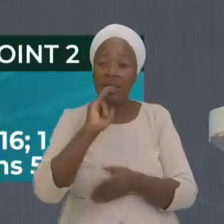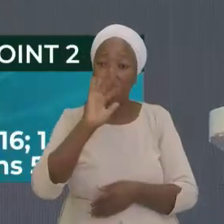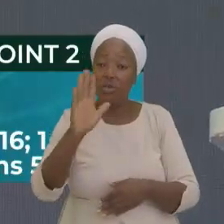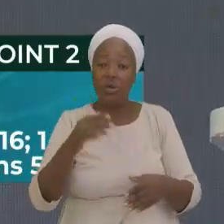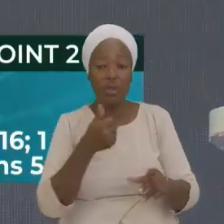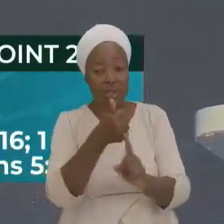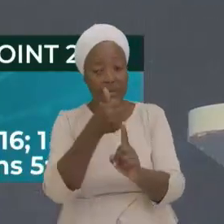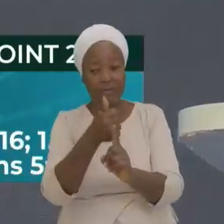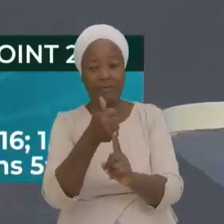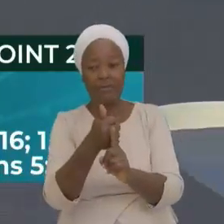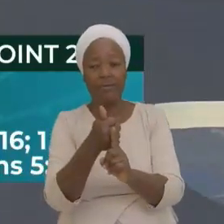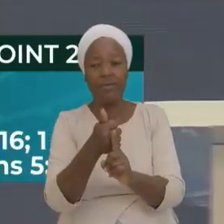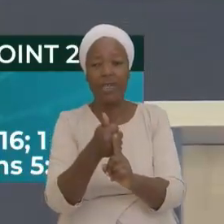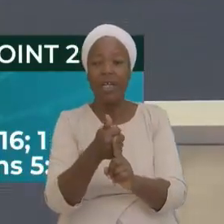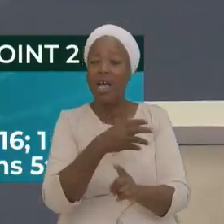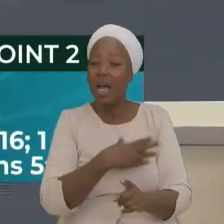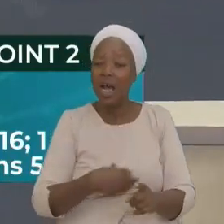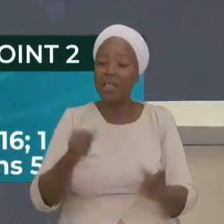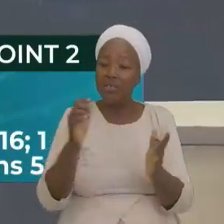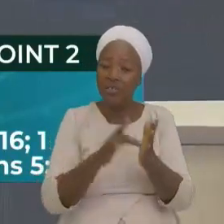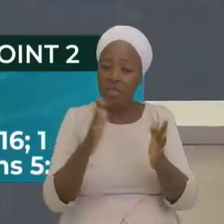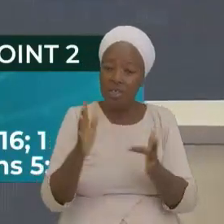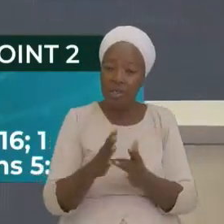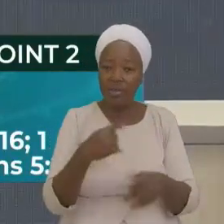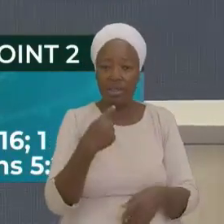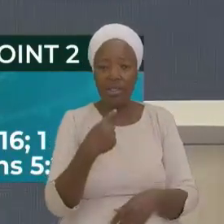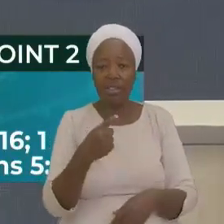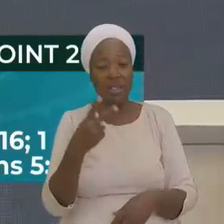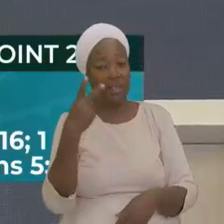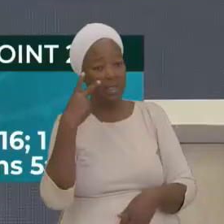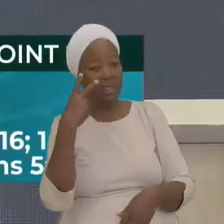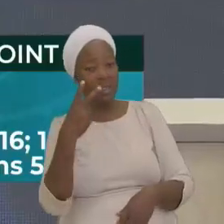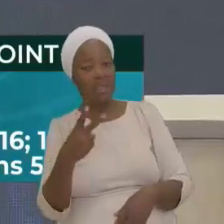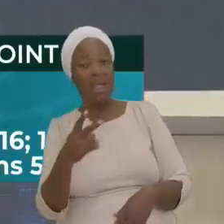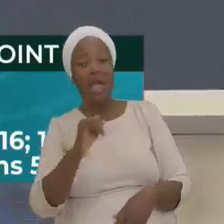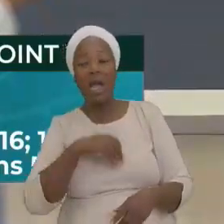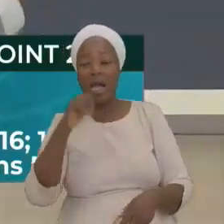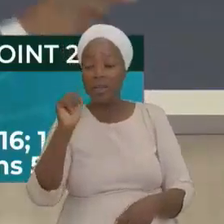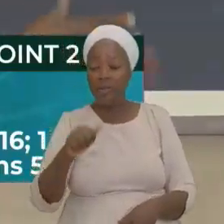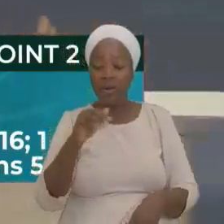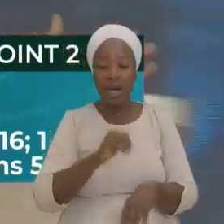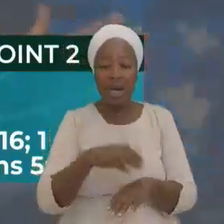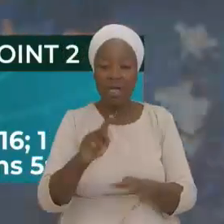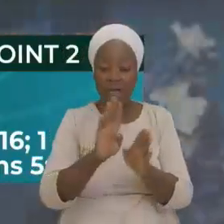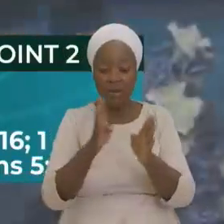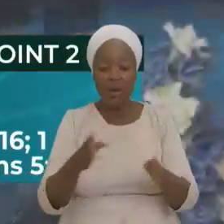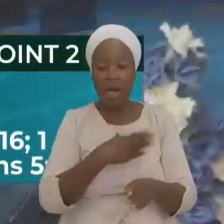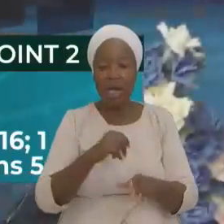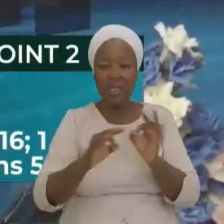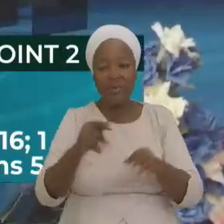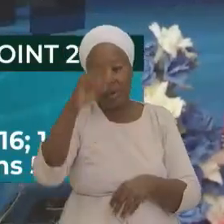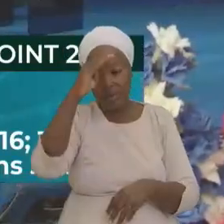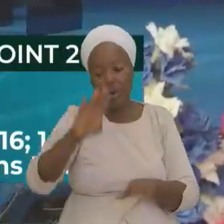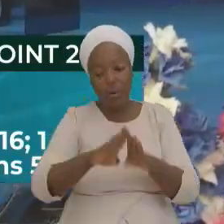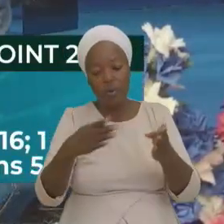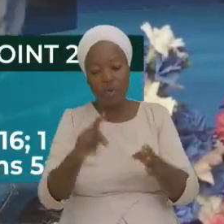soul. And Jesus said, "Behold, I knock at the door, and if anyone opens the door of his